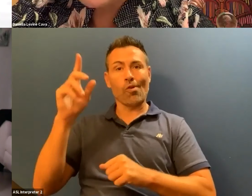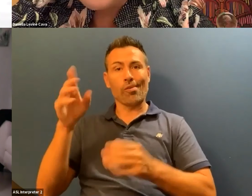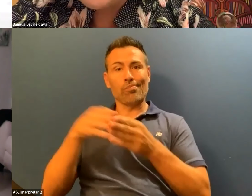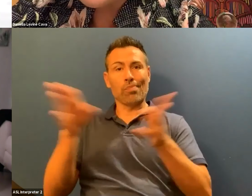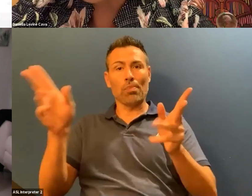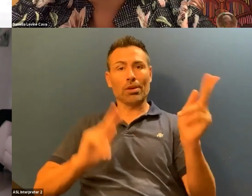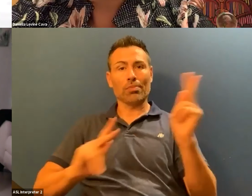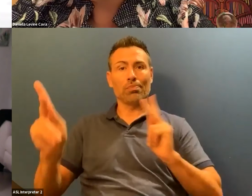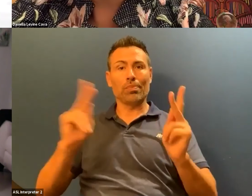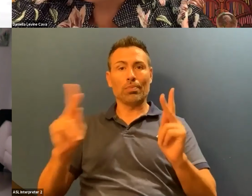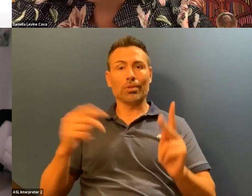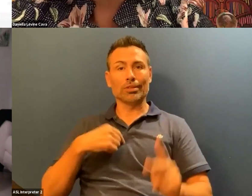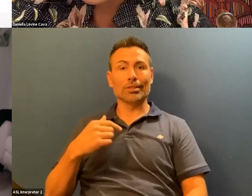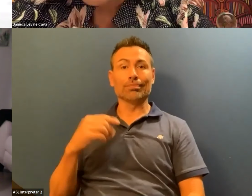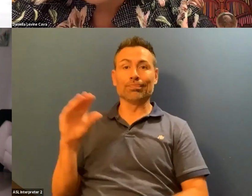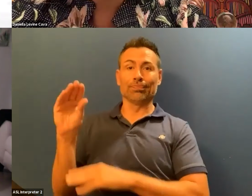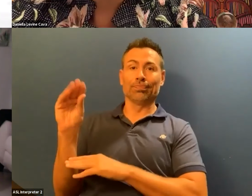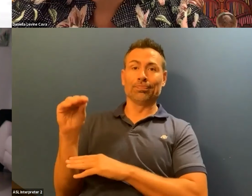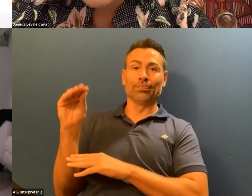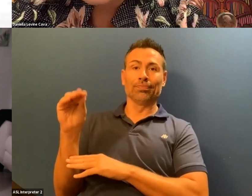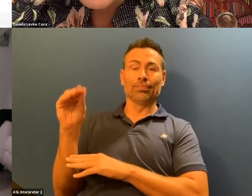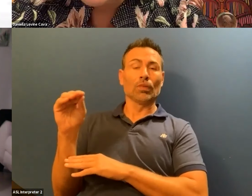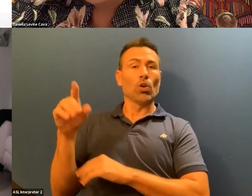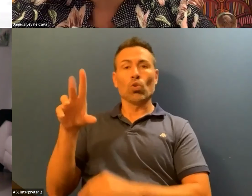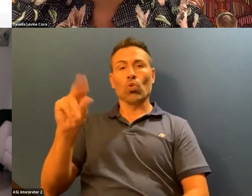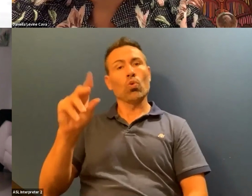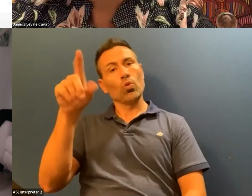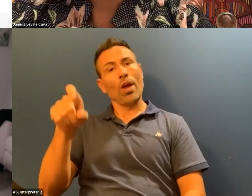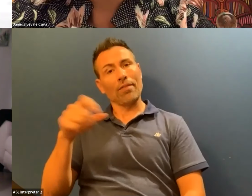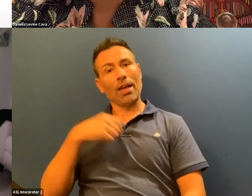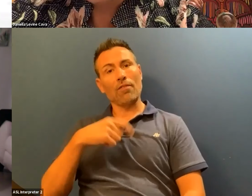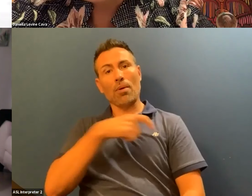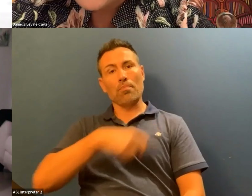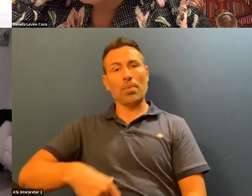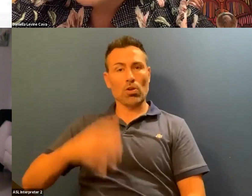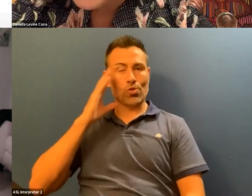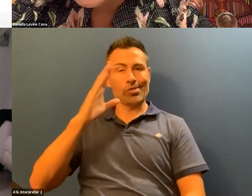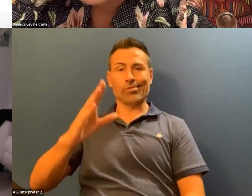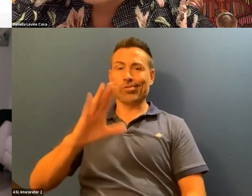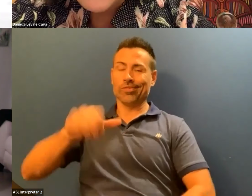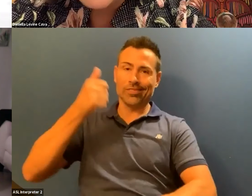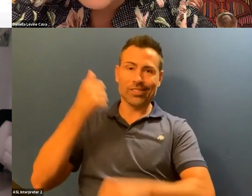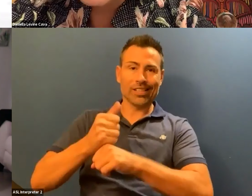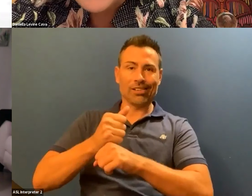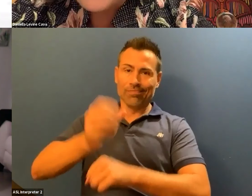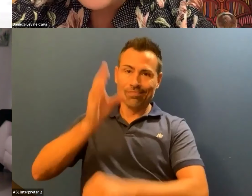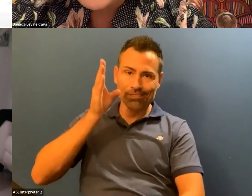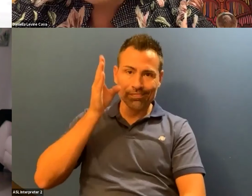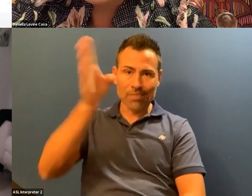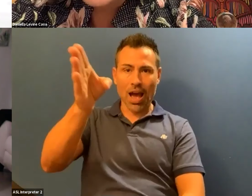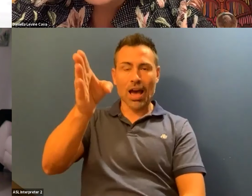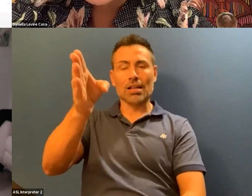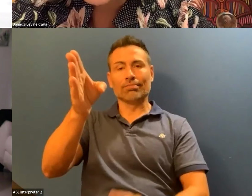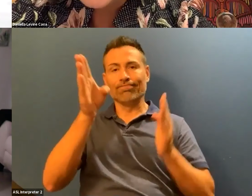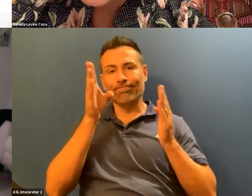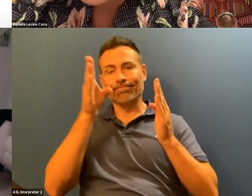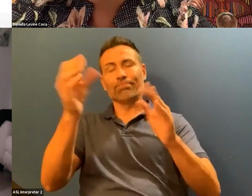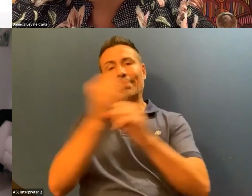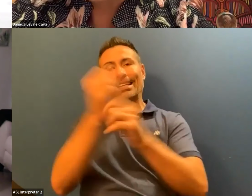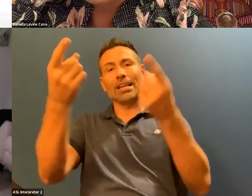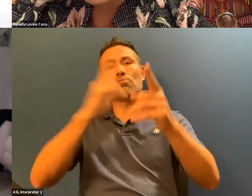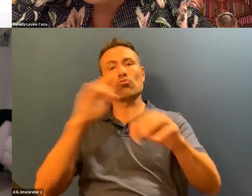lip service to these beliefs. You have to have a mayor that will set a clear path forward and make them a reality. Plans to